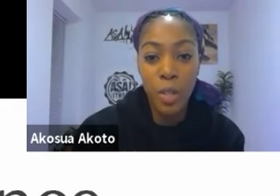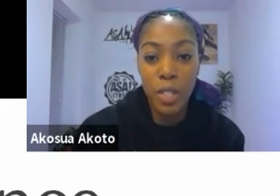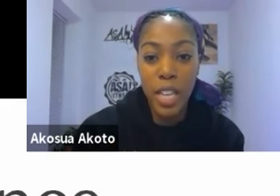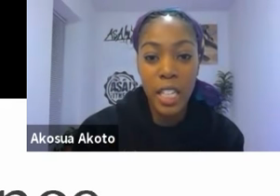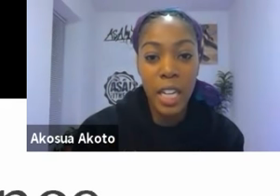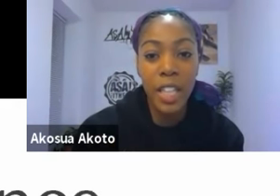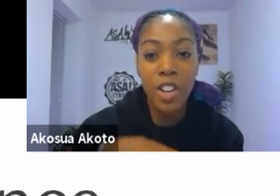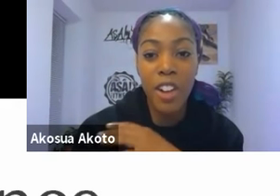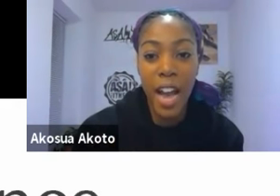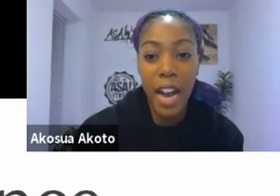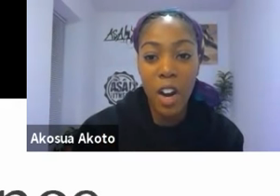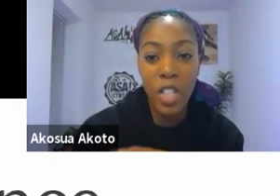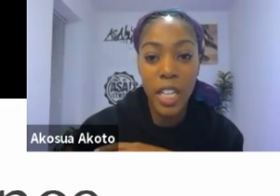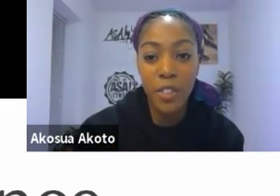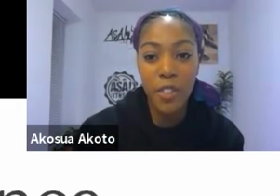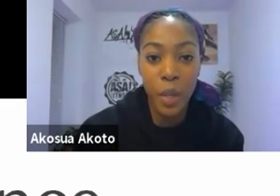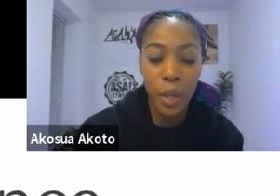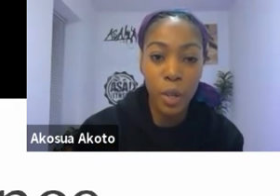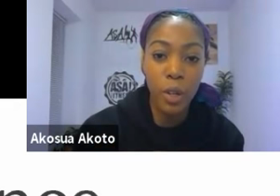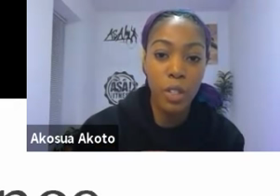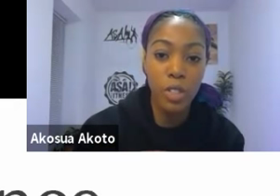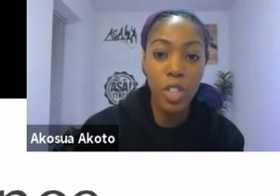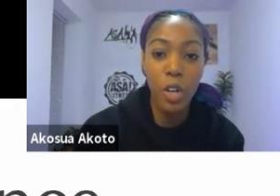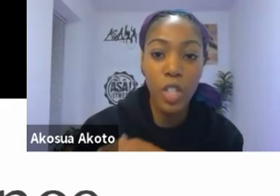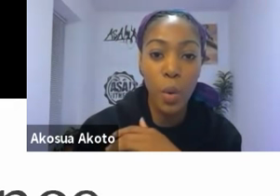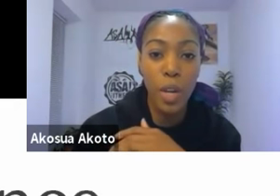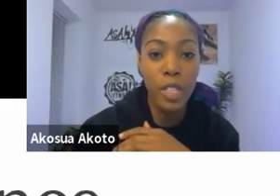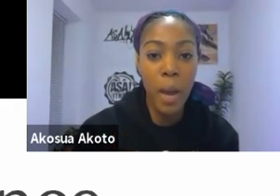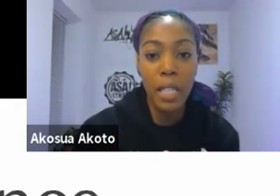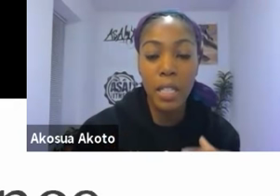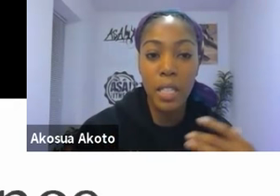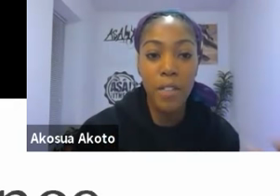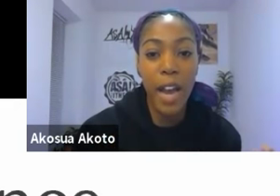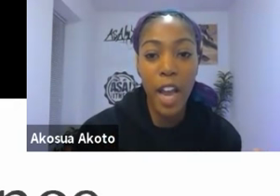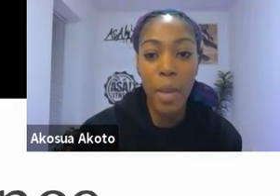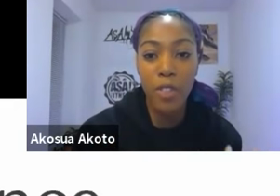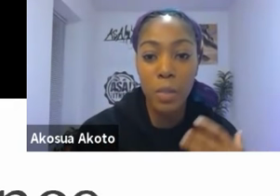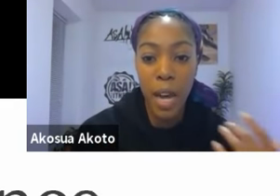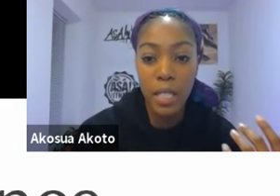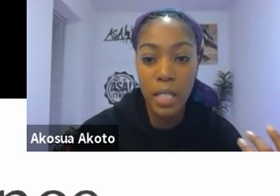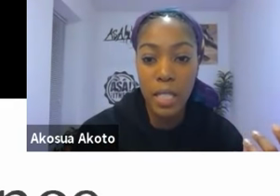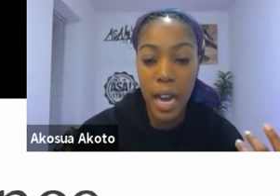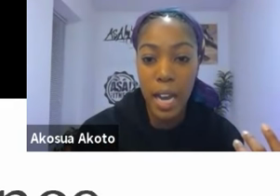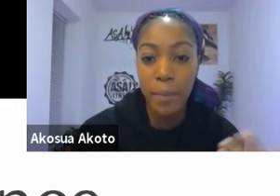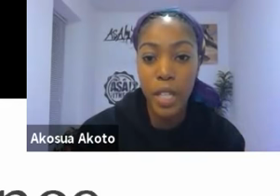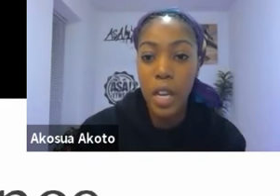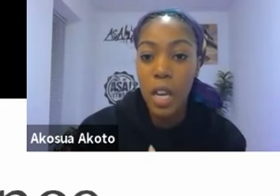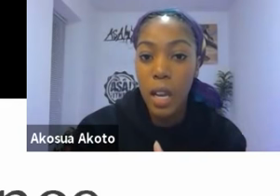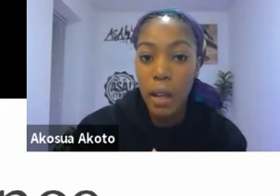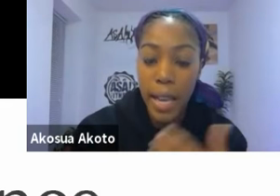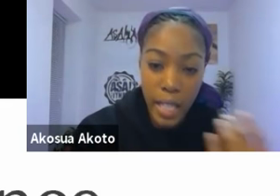On the music, look at the crowd, look at the feel, you know, so we're responding to the environment, responding to the